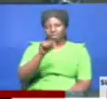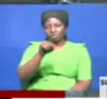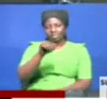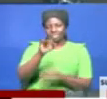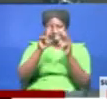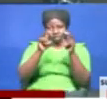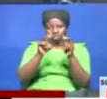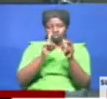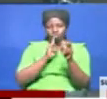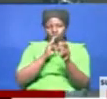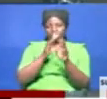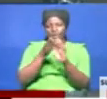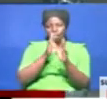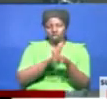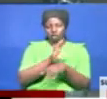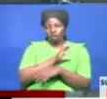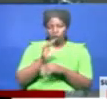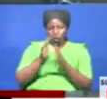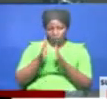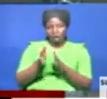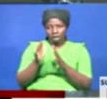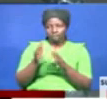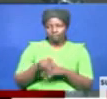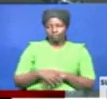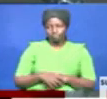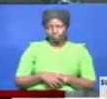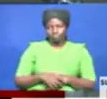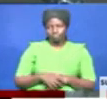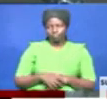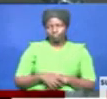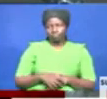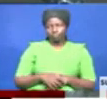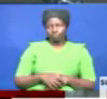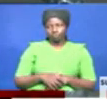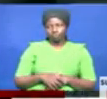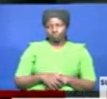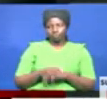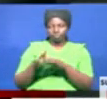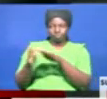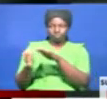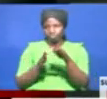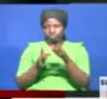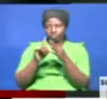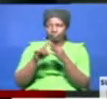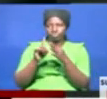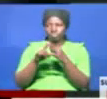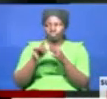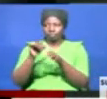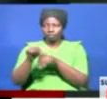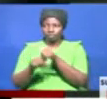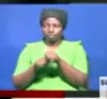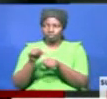commissioners vis-a-vis the role of the chair. The other issue is about the question of